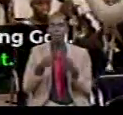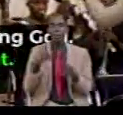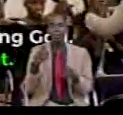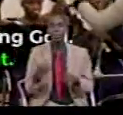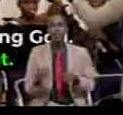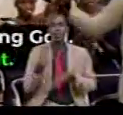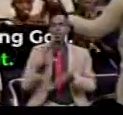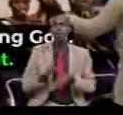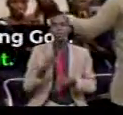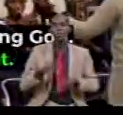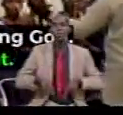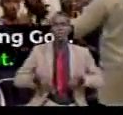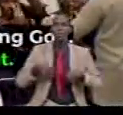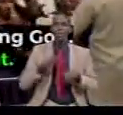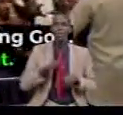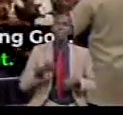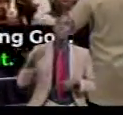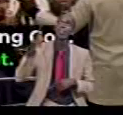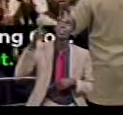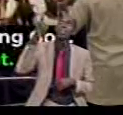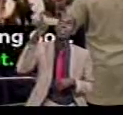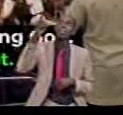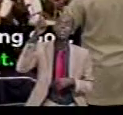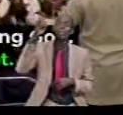Church of the living